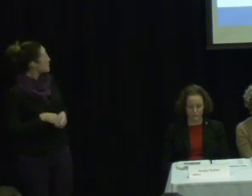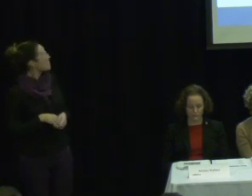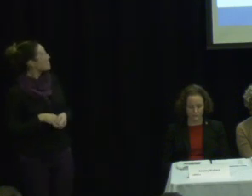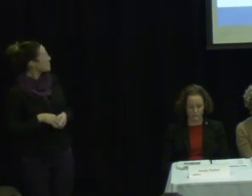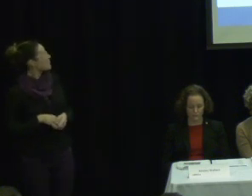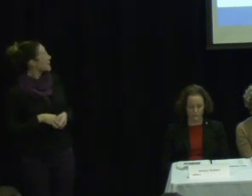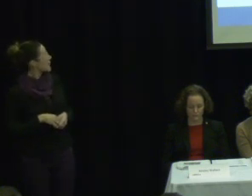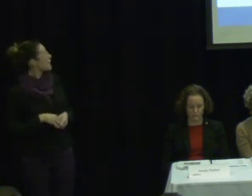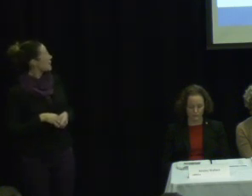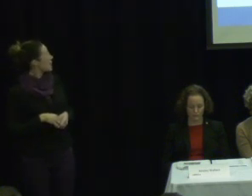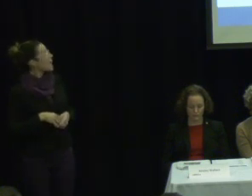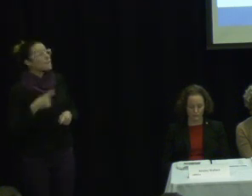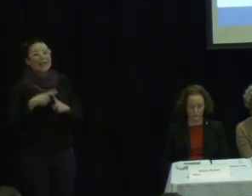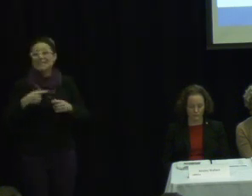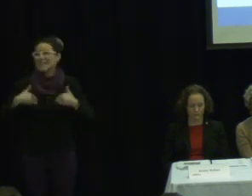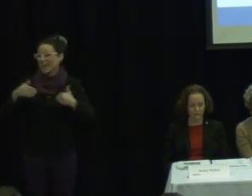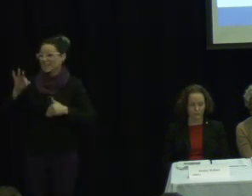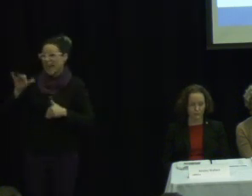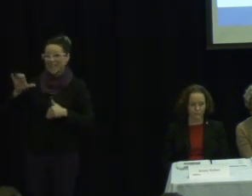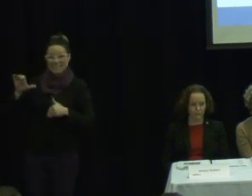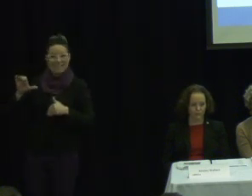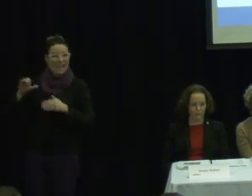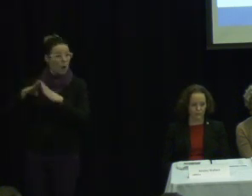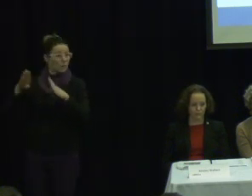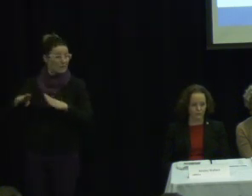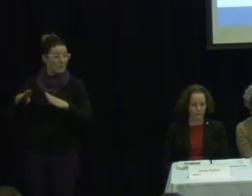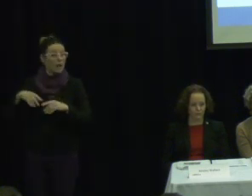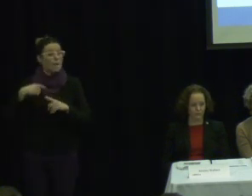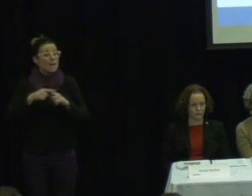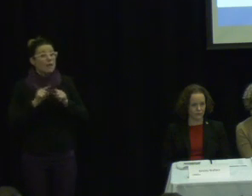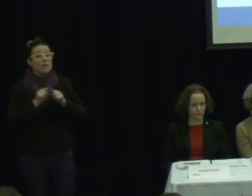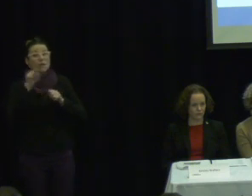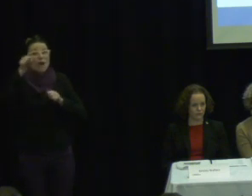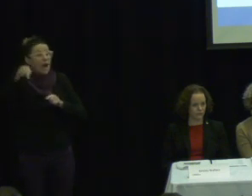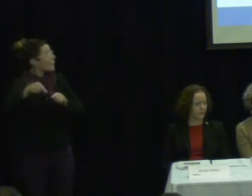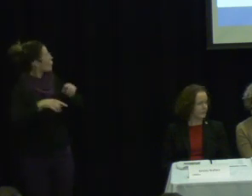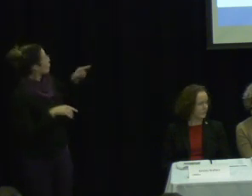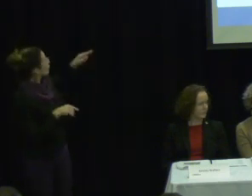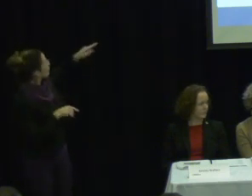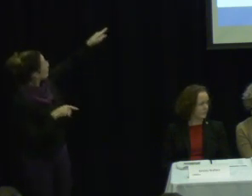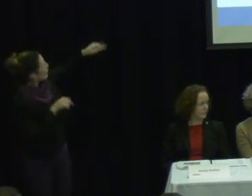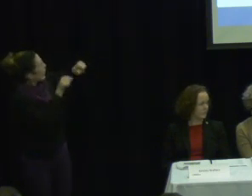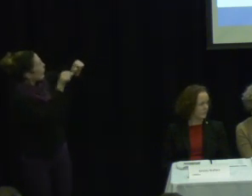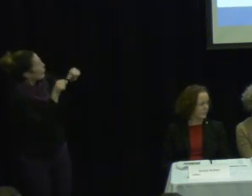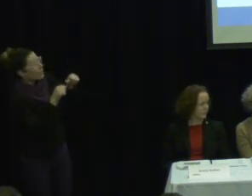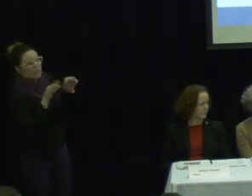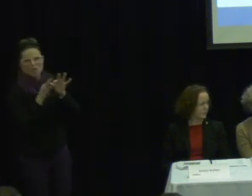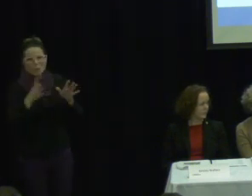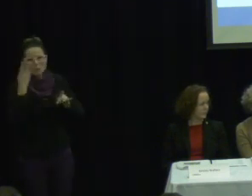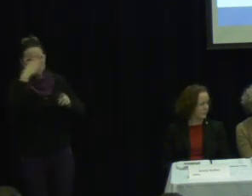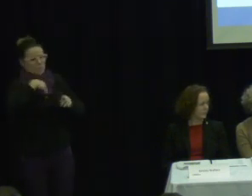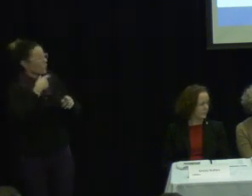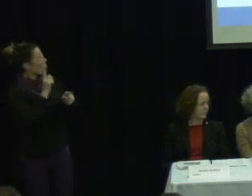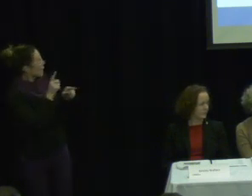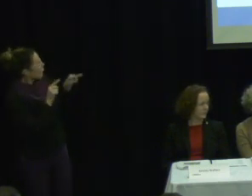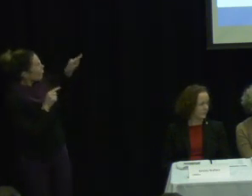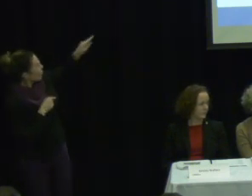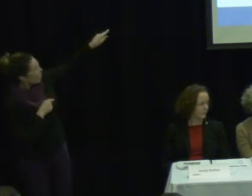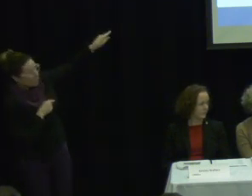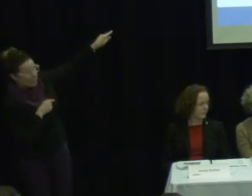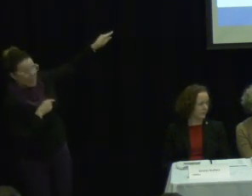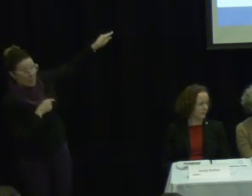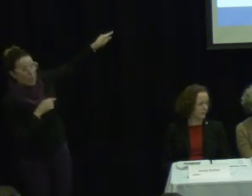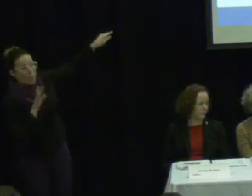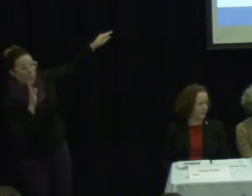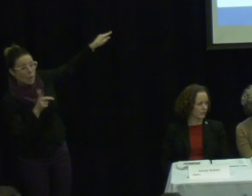other side, or the larger area, will be upperclassmen. Juniors and seniors for sure, but also perhaps sophomores, but we're trying to be